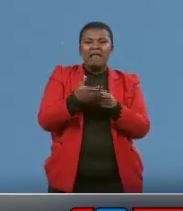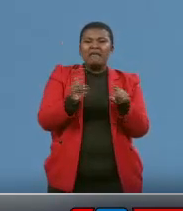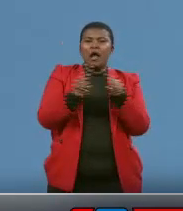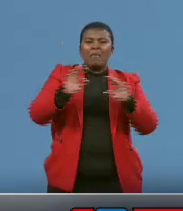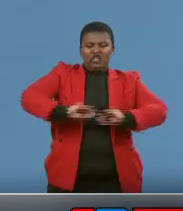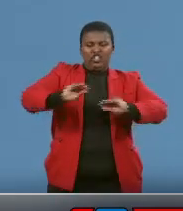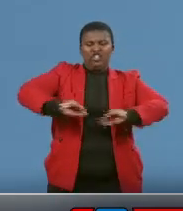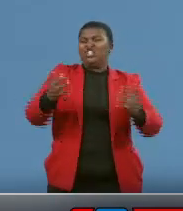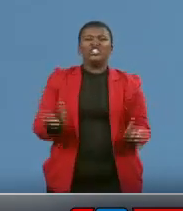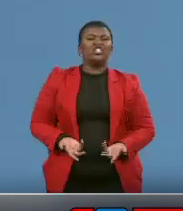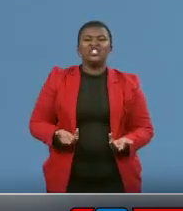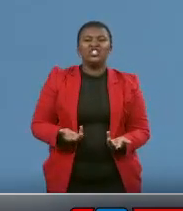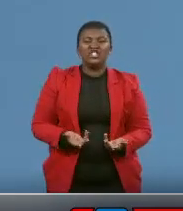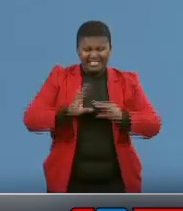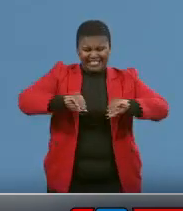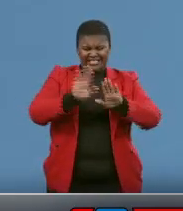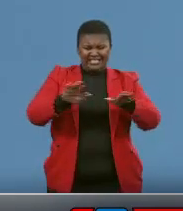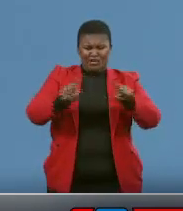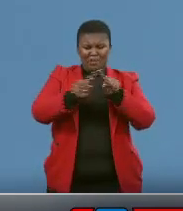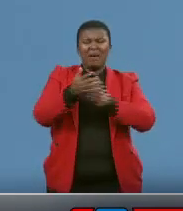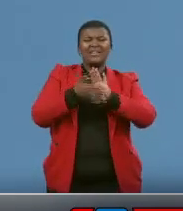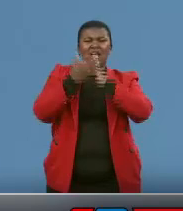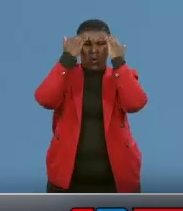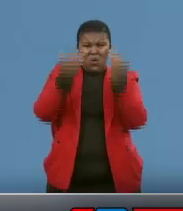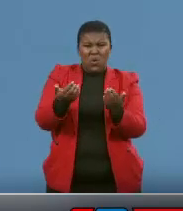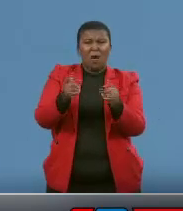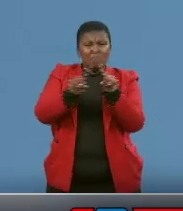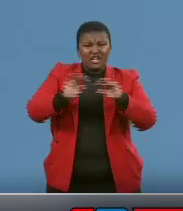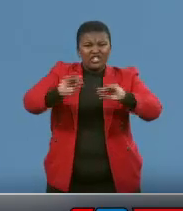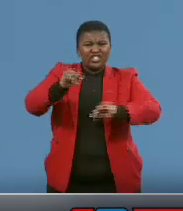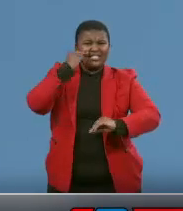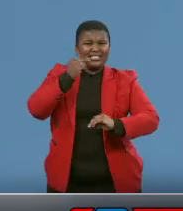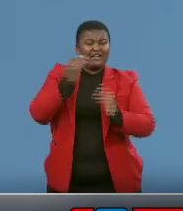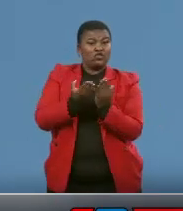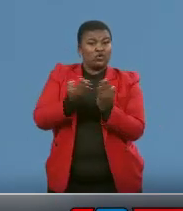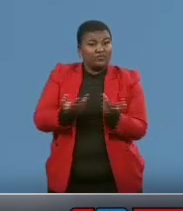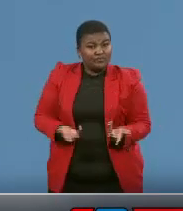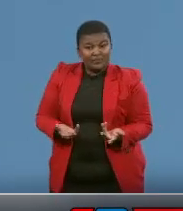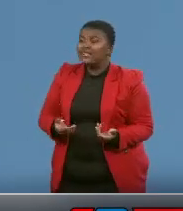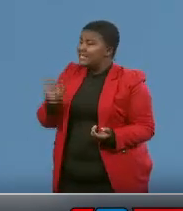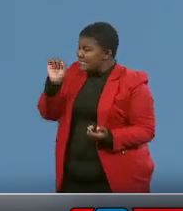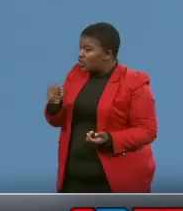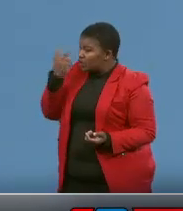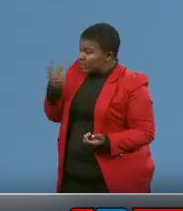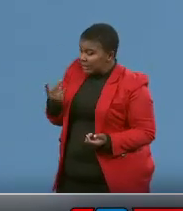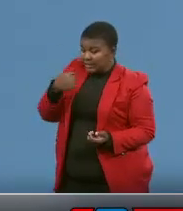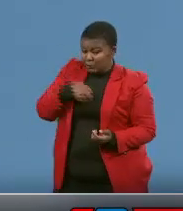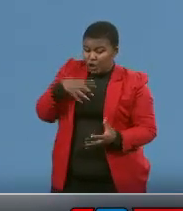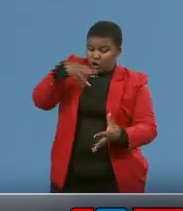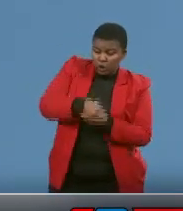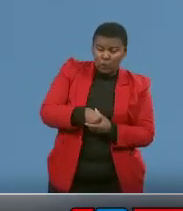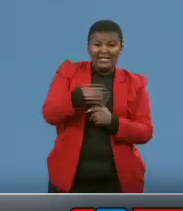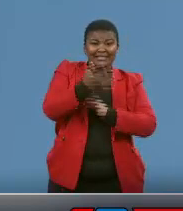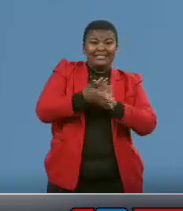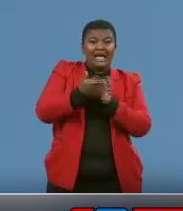schools teaching kids. So it's just a lot of, what are we doing? Are we including sign language while people are studying